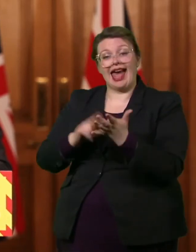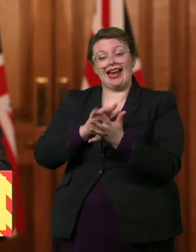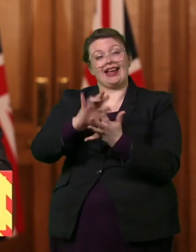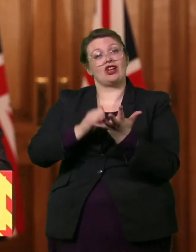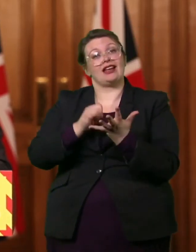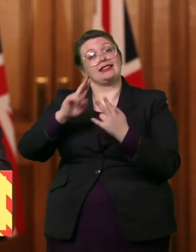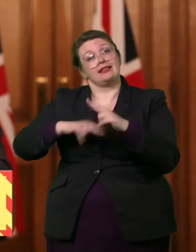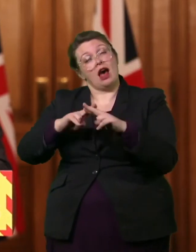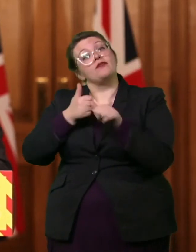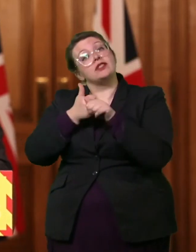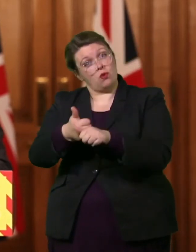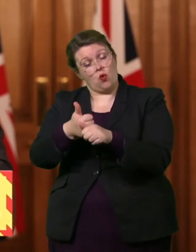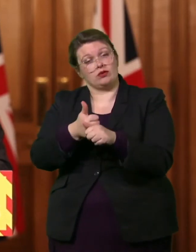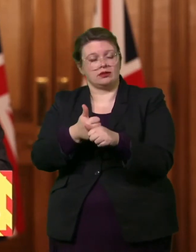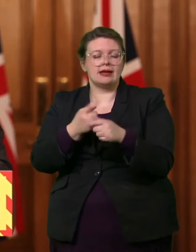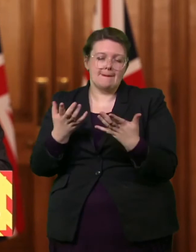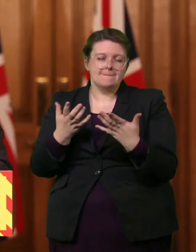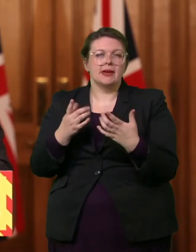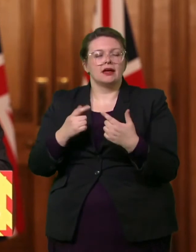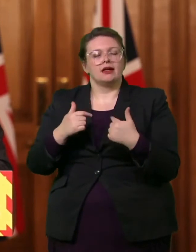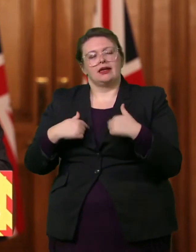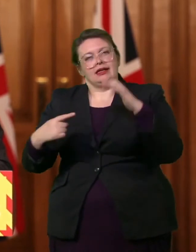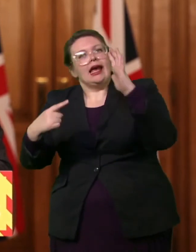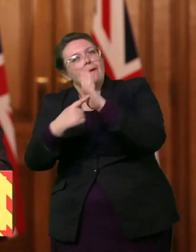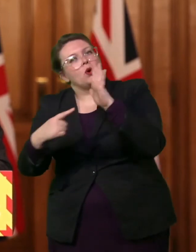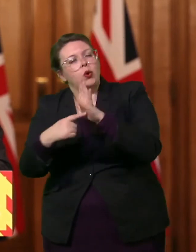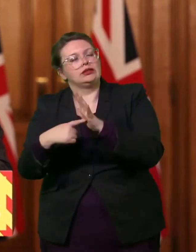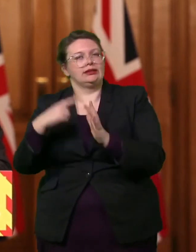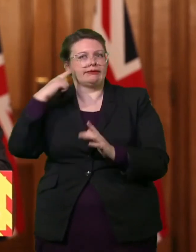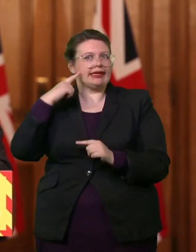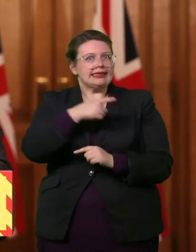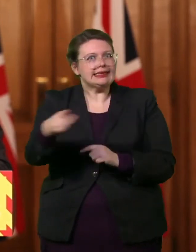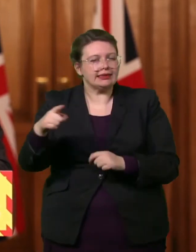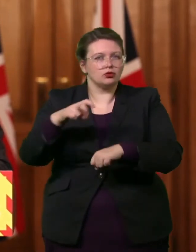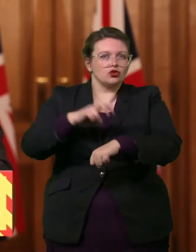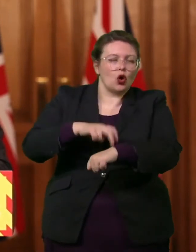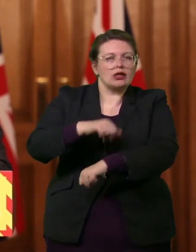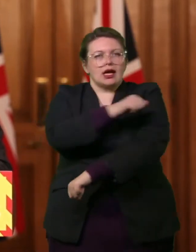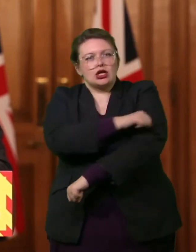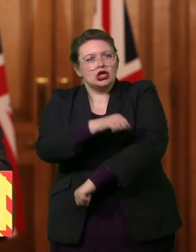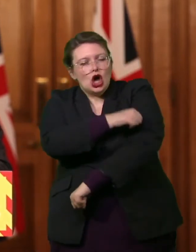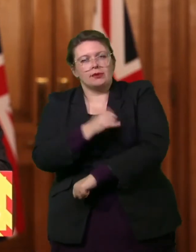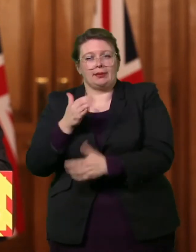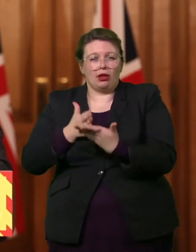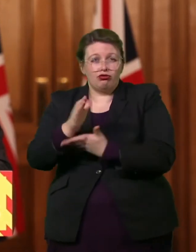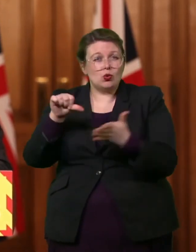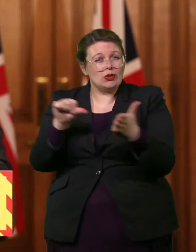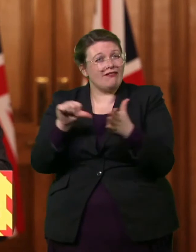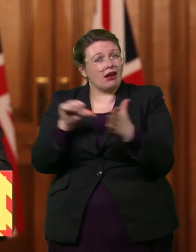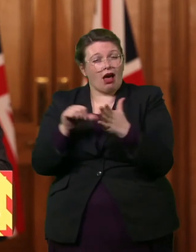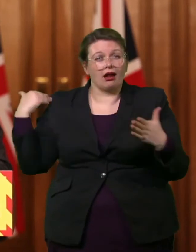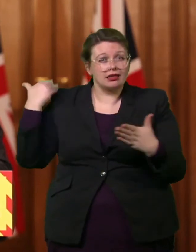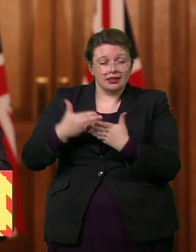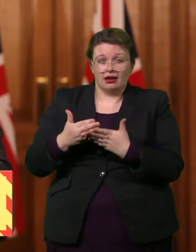staff, especially those who've had a really tough time in this second wave of